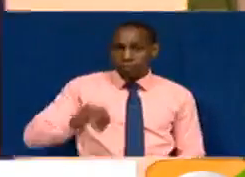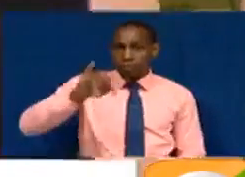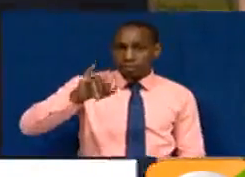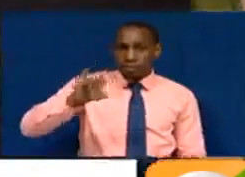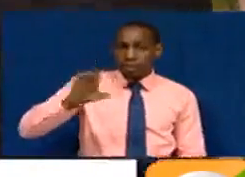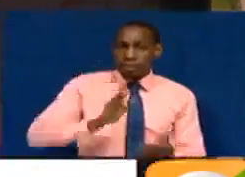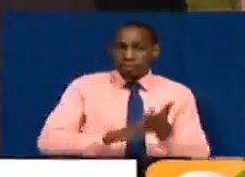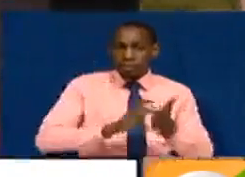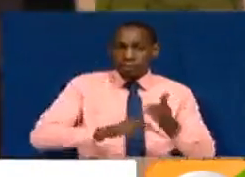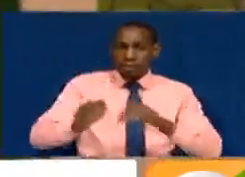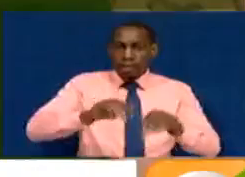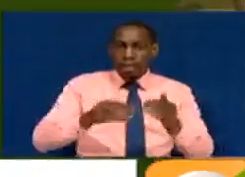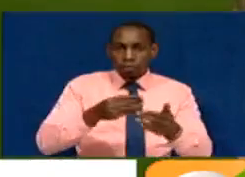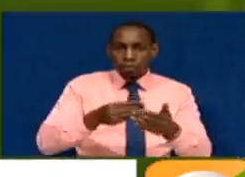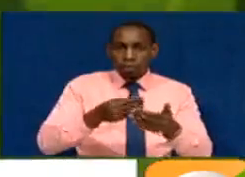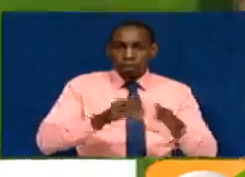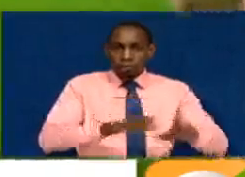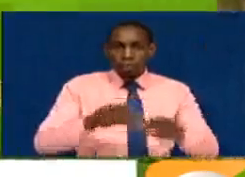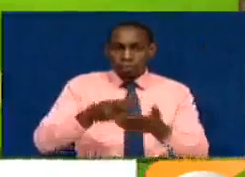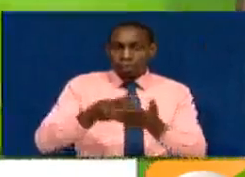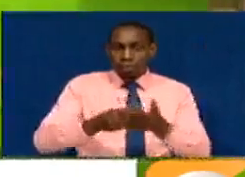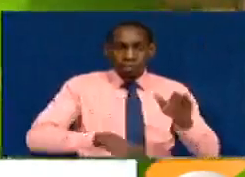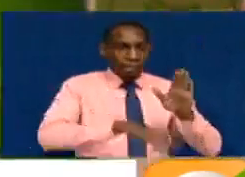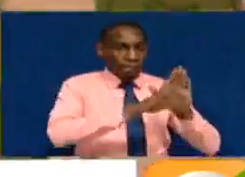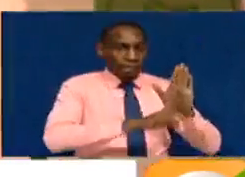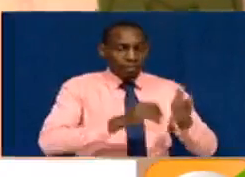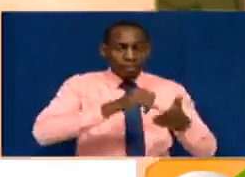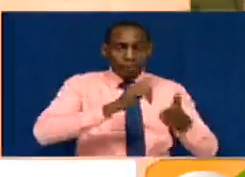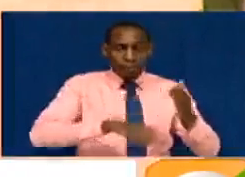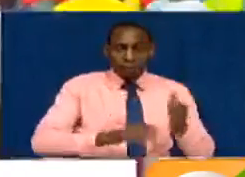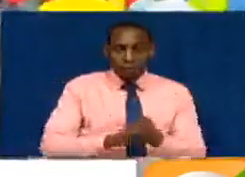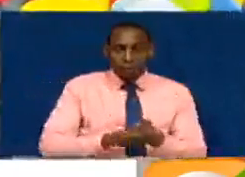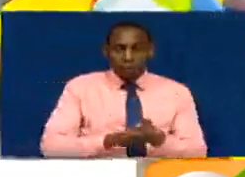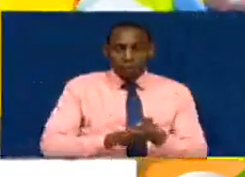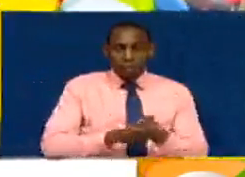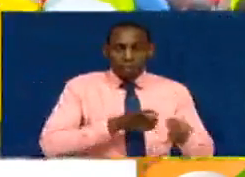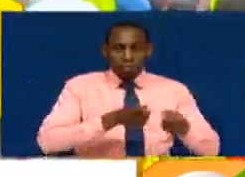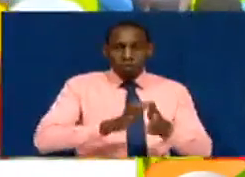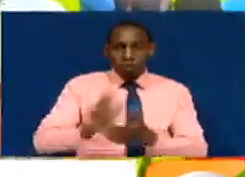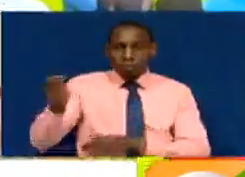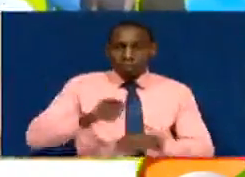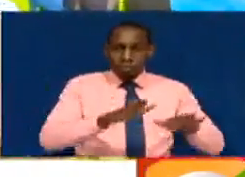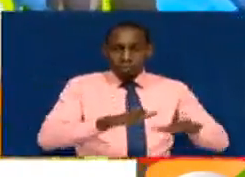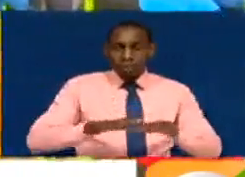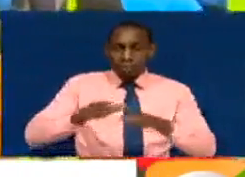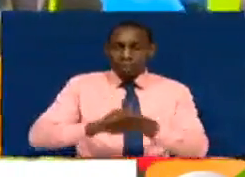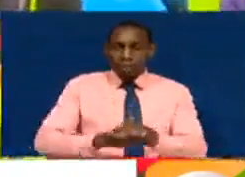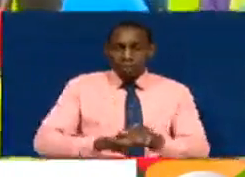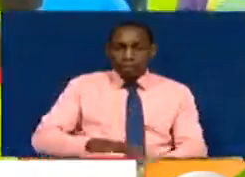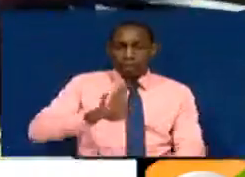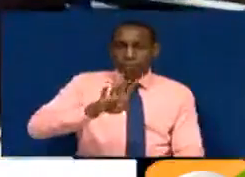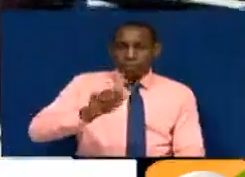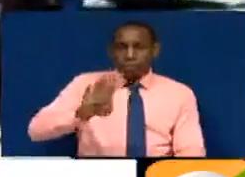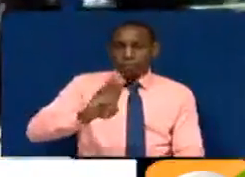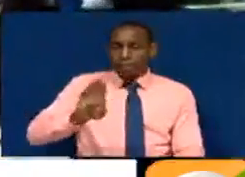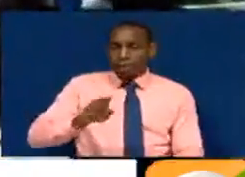IEBC had proposed election campaign finance regulations that, among other things, capped presidential campaign expenditure to 4.4